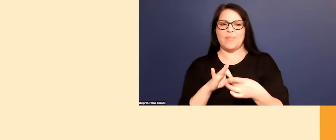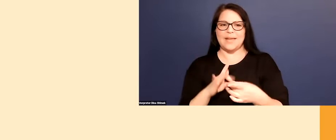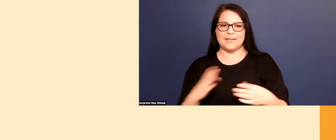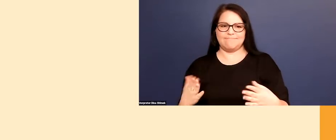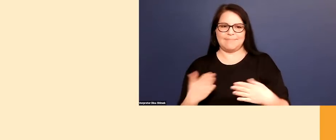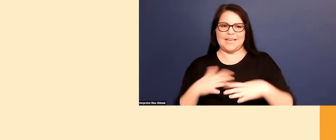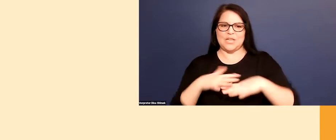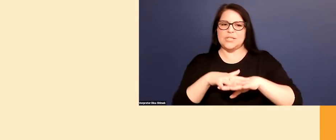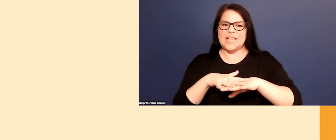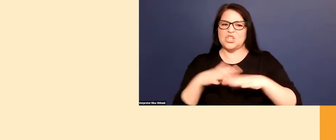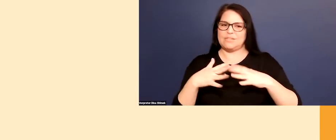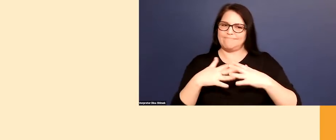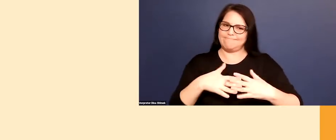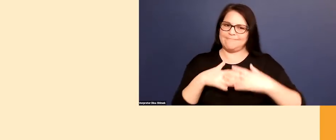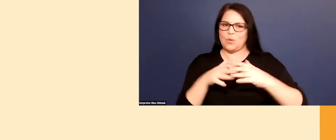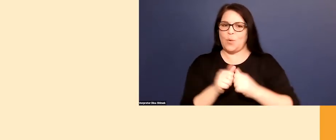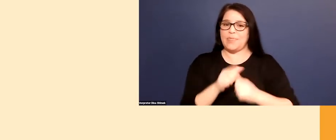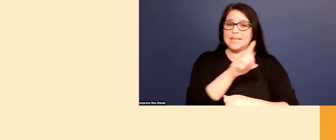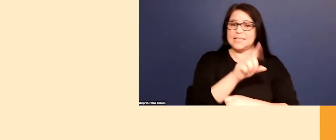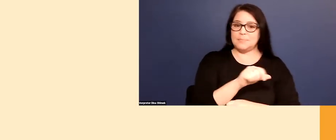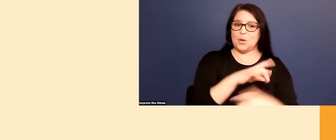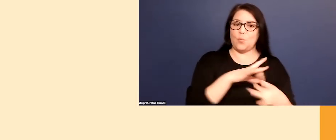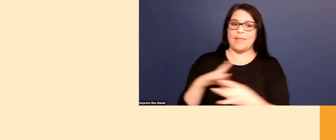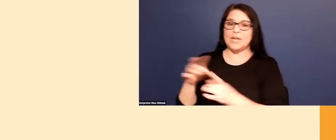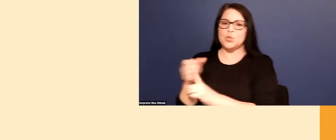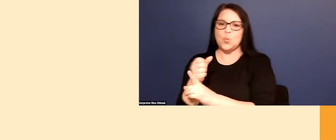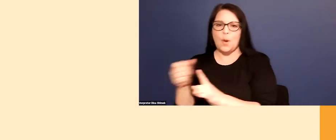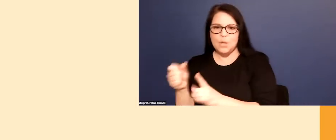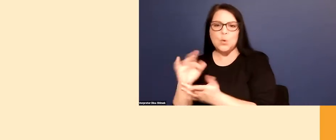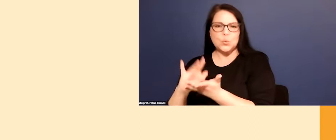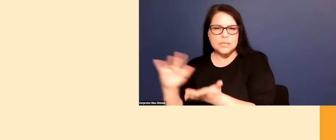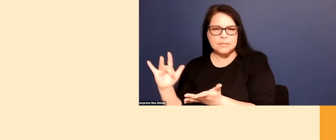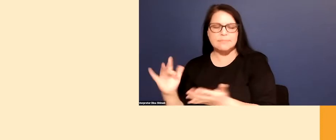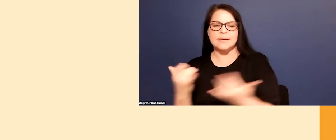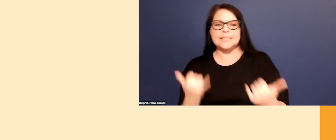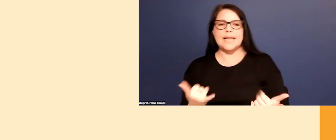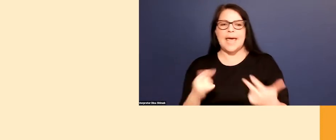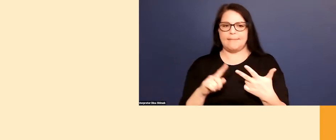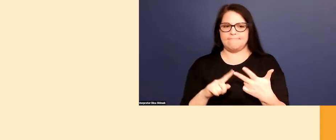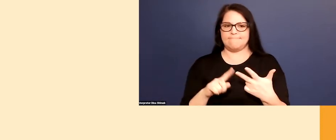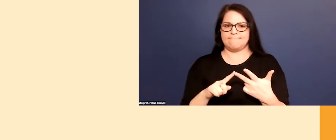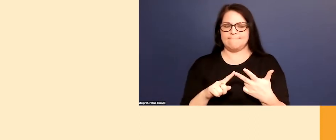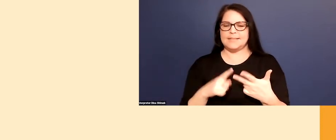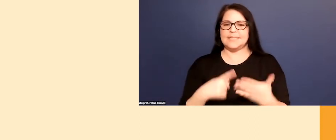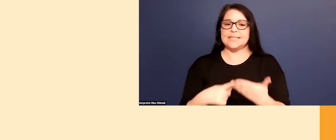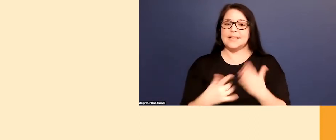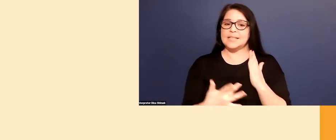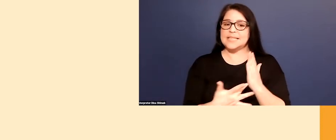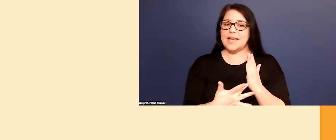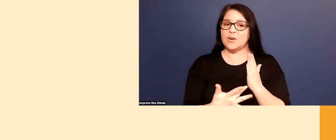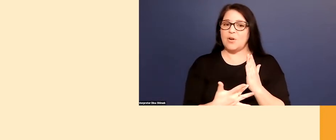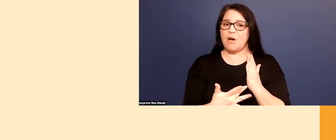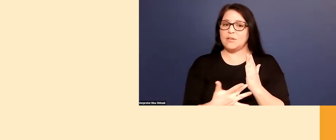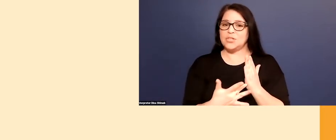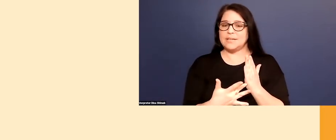of disability and abuse. And then today we're going to talk about technology and